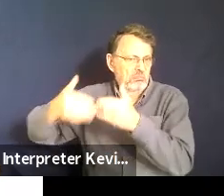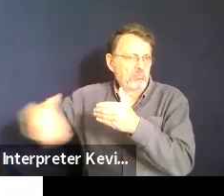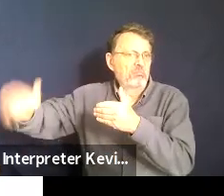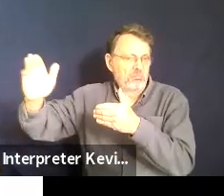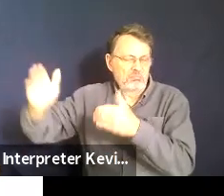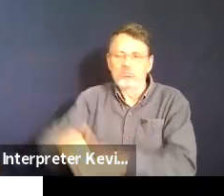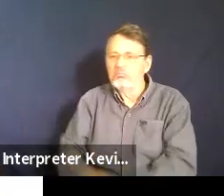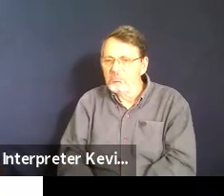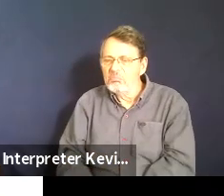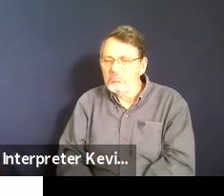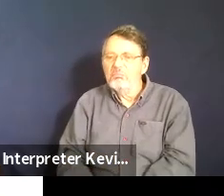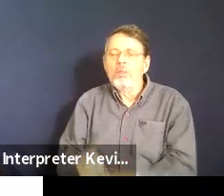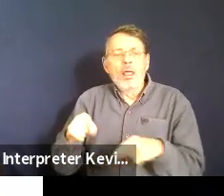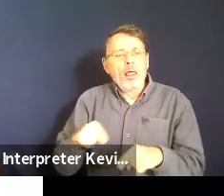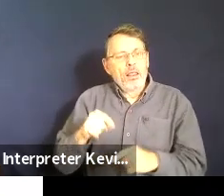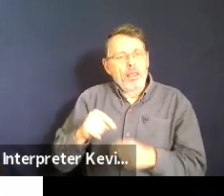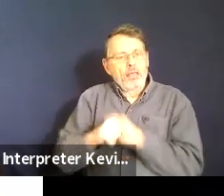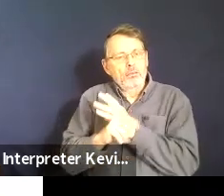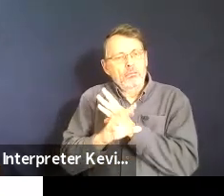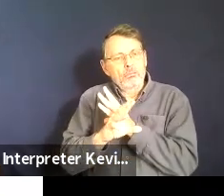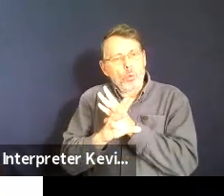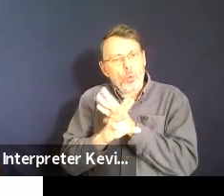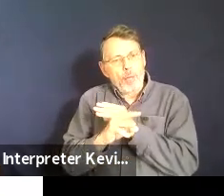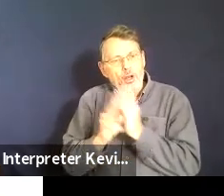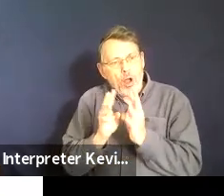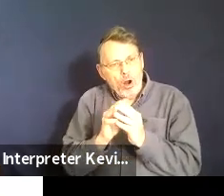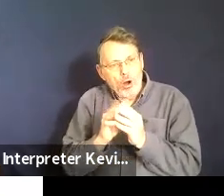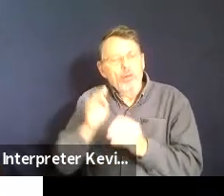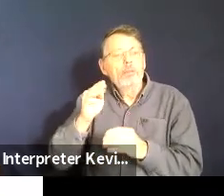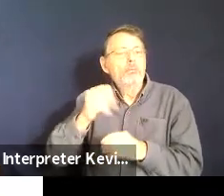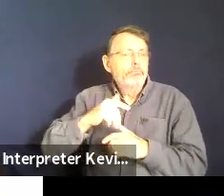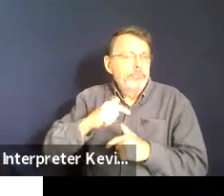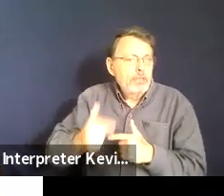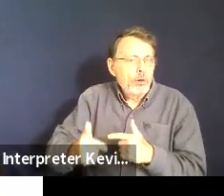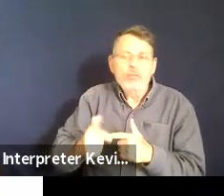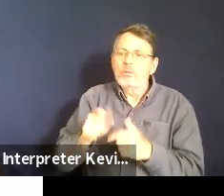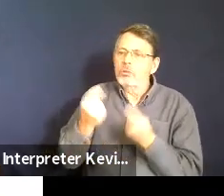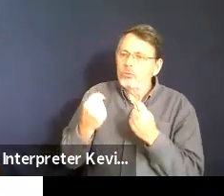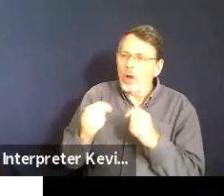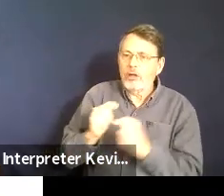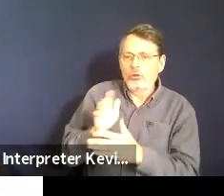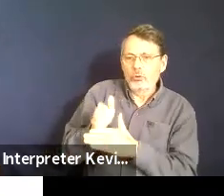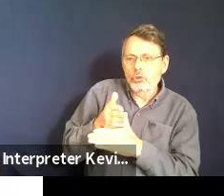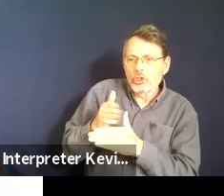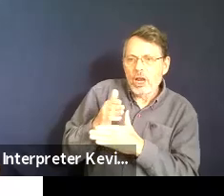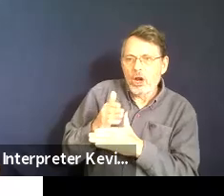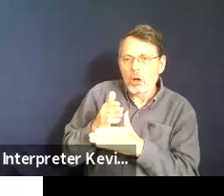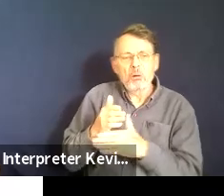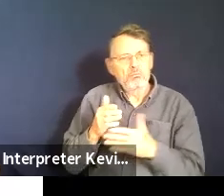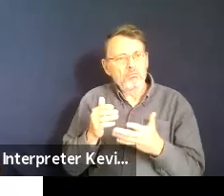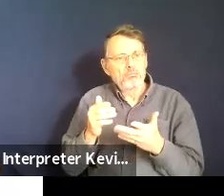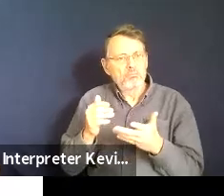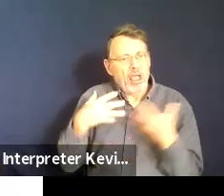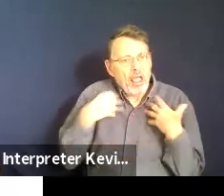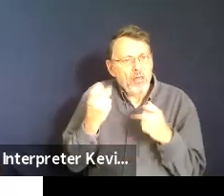This webinar series is intended to share issues and promising practices in healthcare accessibility for people with disabilities. The